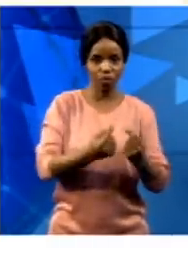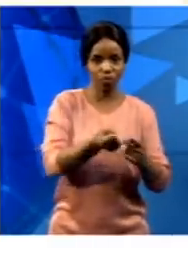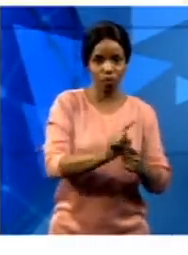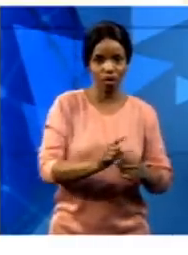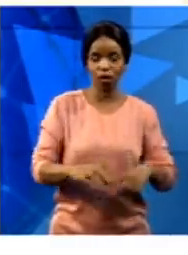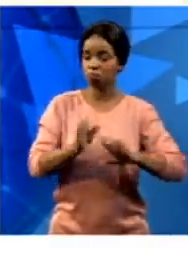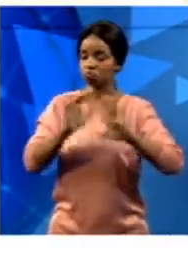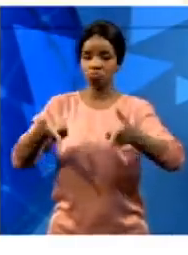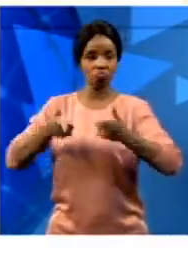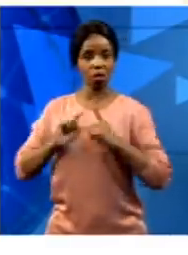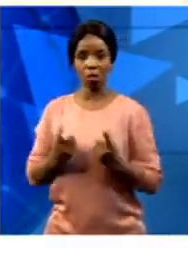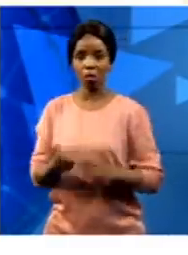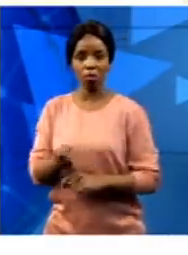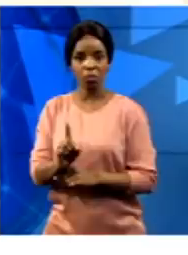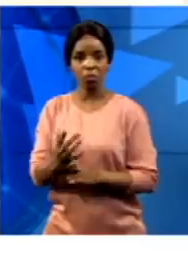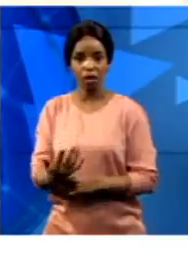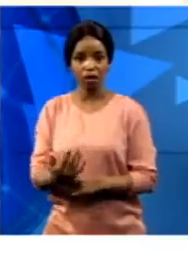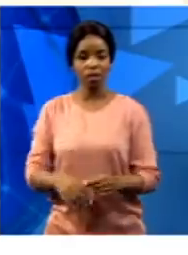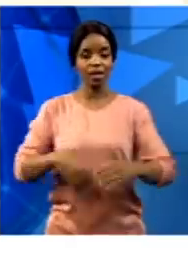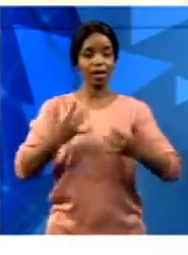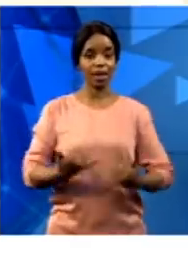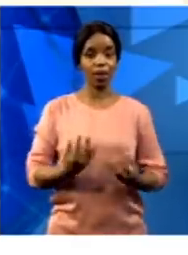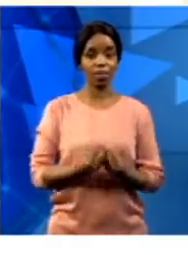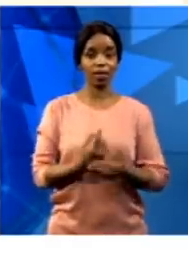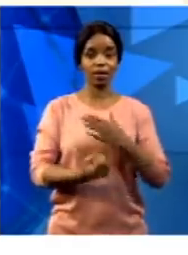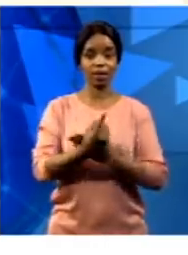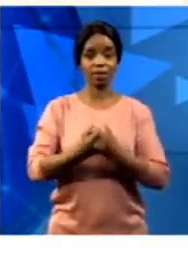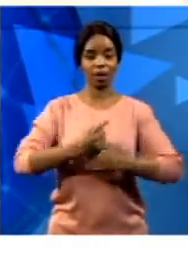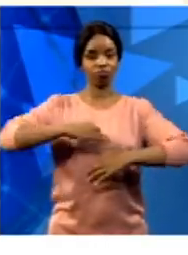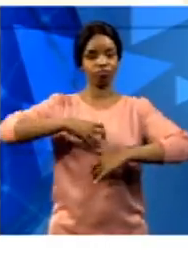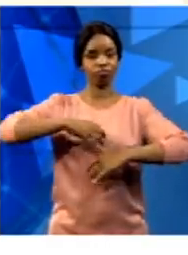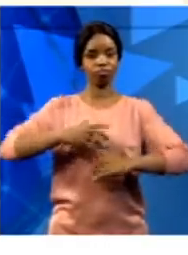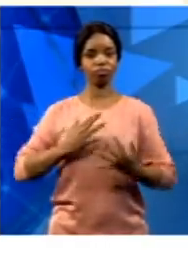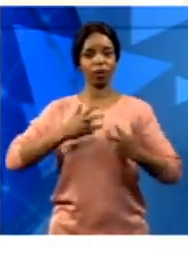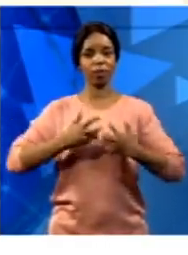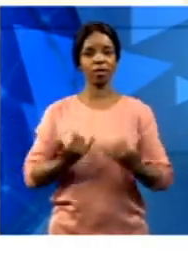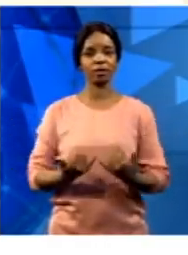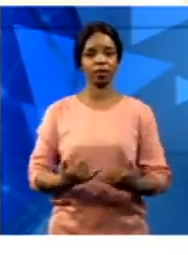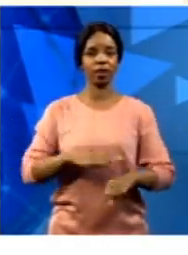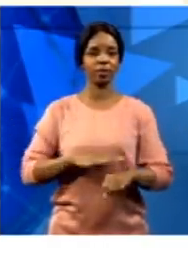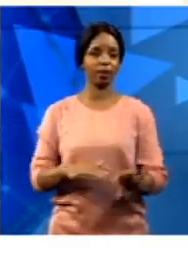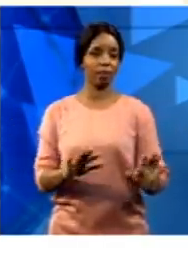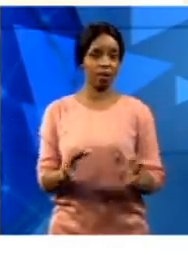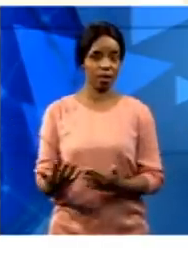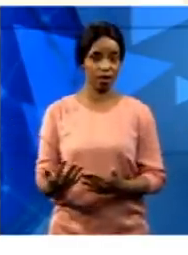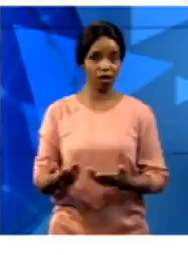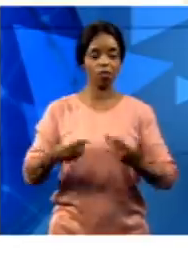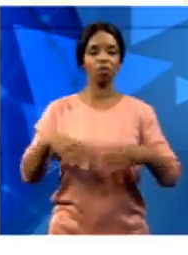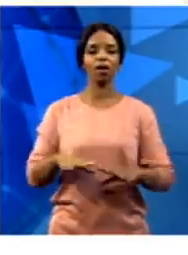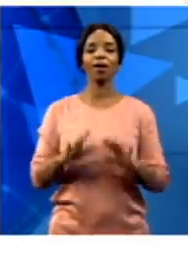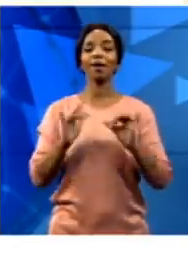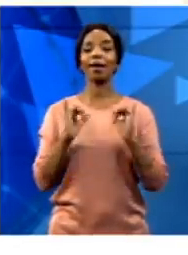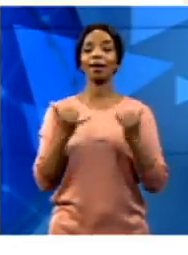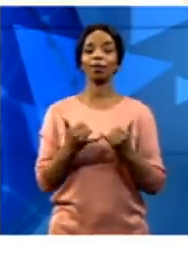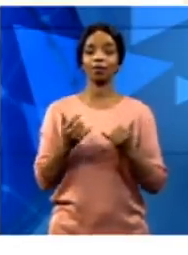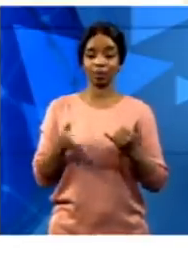business to this reality. Then, of course, there's the question of best practice. What are companies doing to navigate this, to adapt